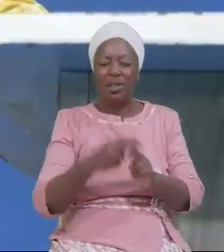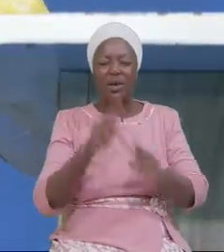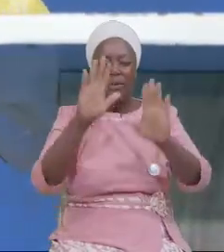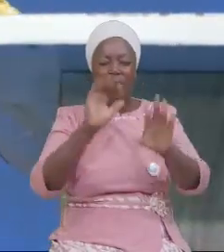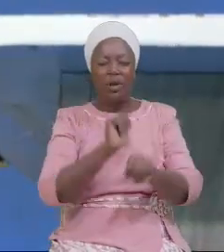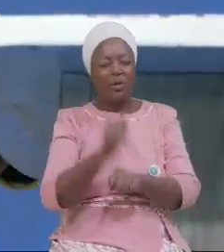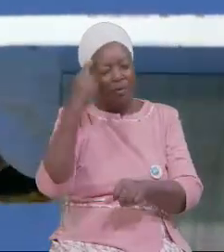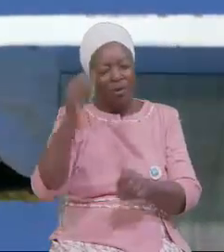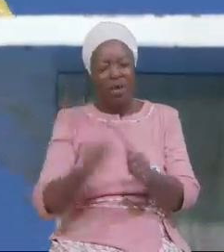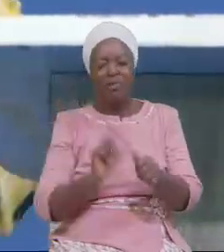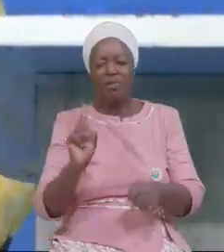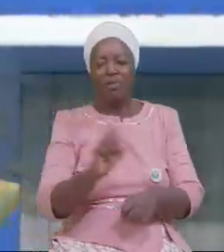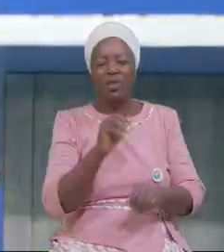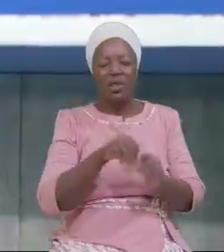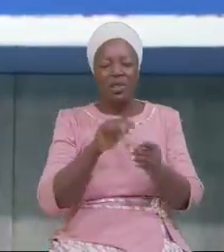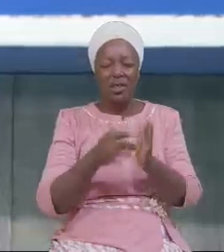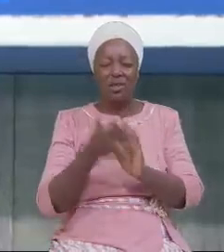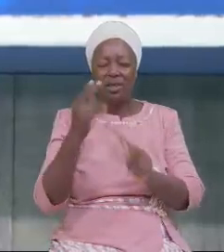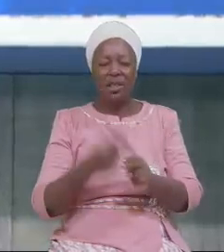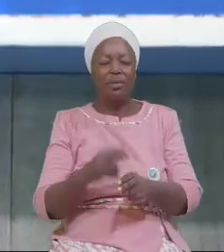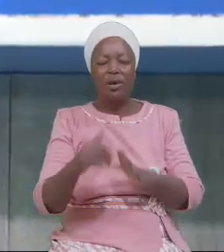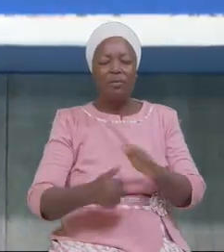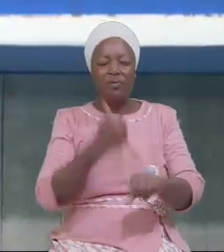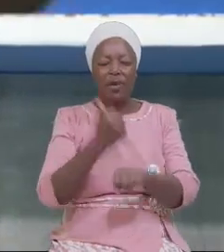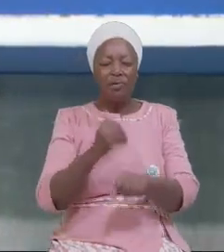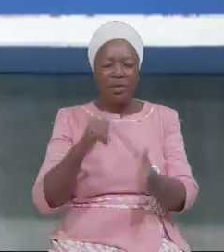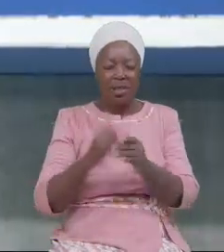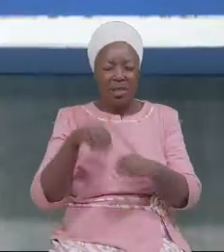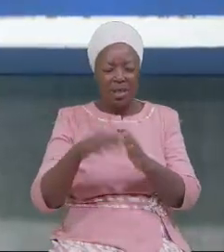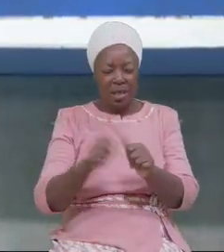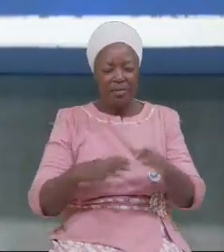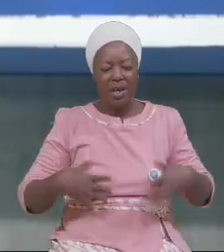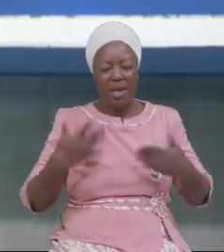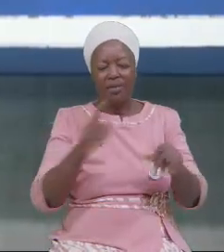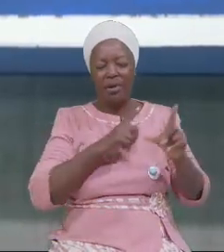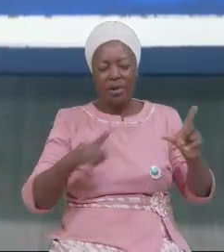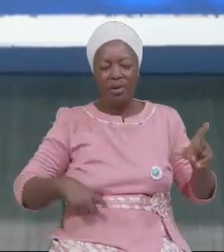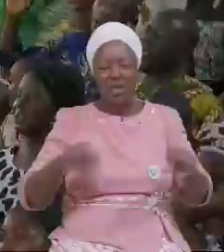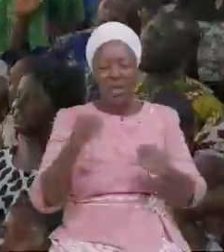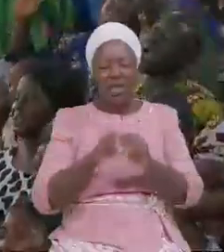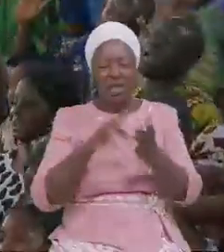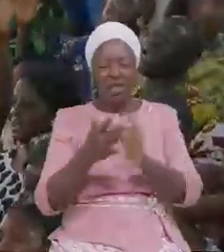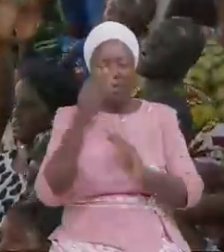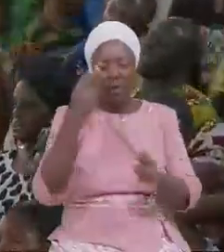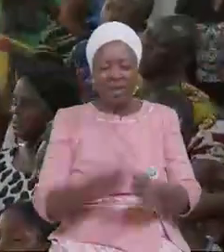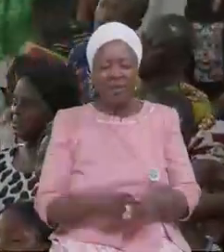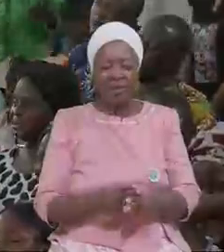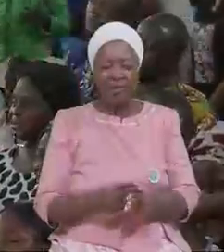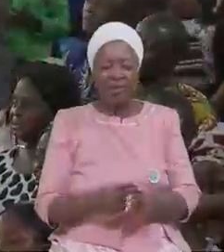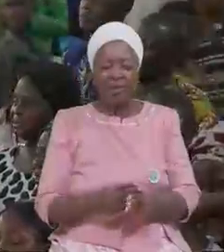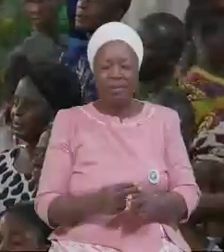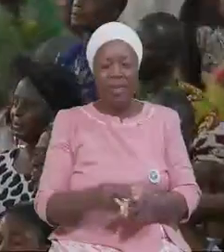for everyone. Confirm it in every life, Lord, in Jesus' name.